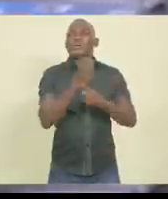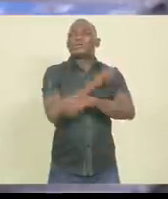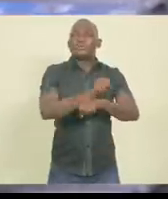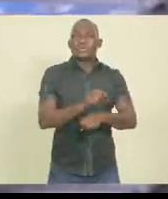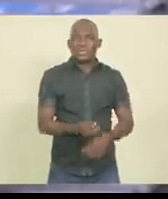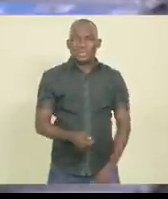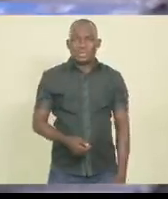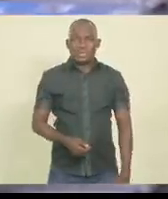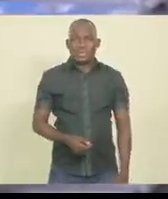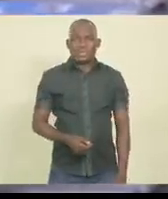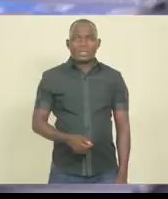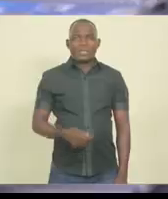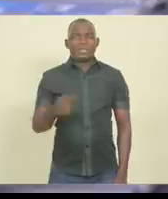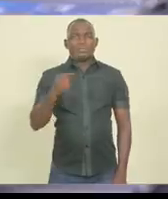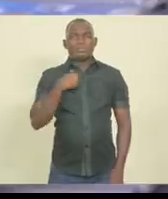To do his bidding.